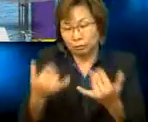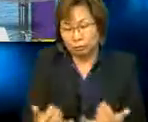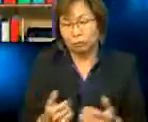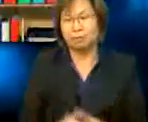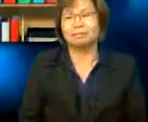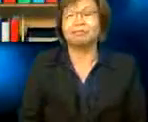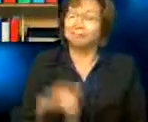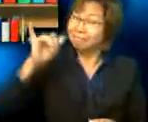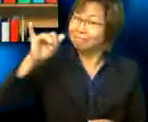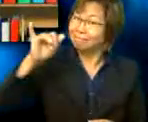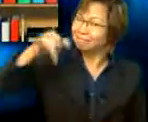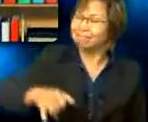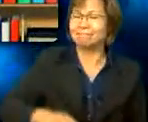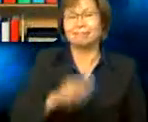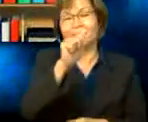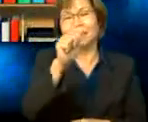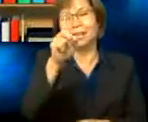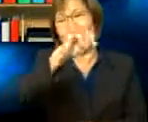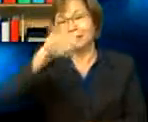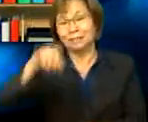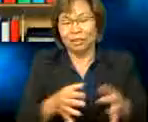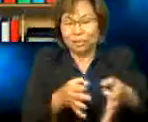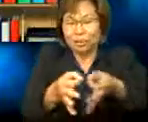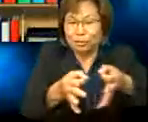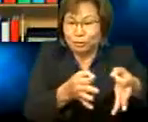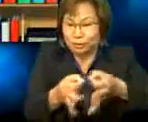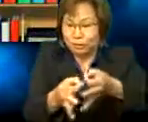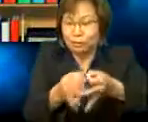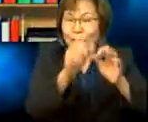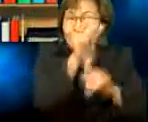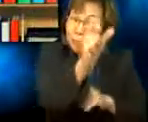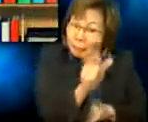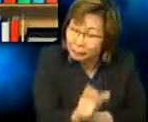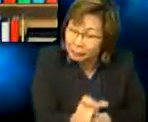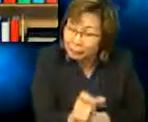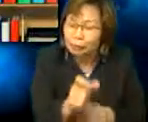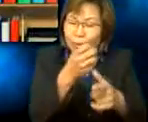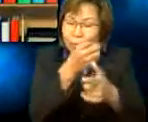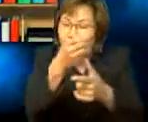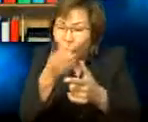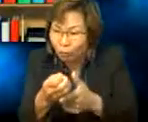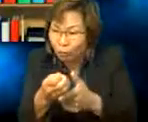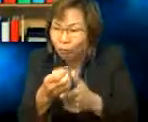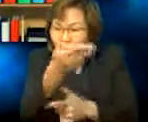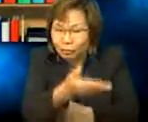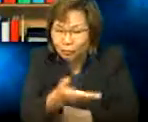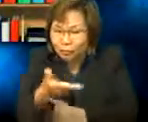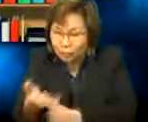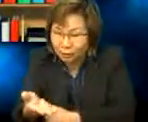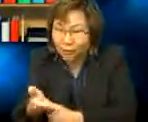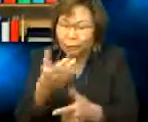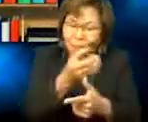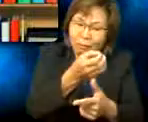Siti. Yes, adjectives describe a person or a